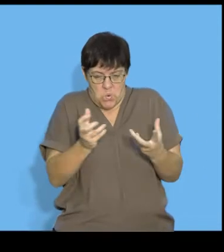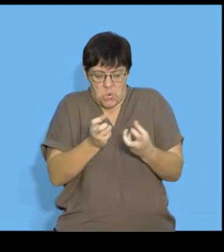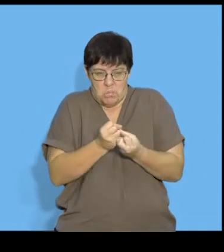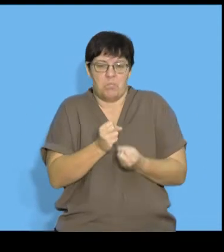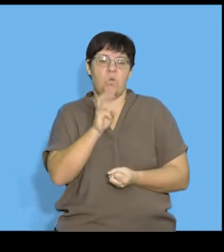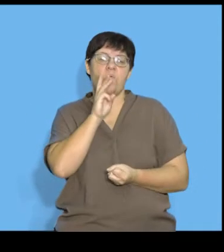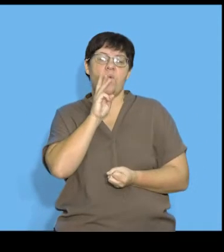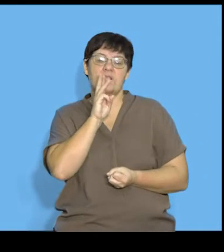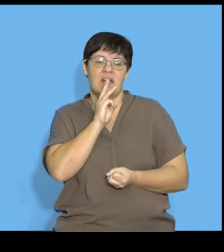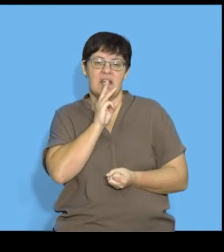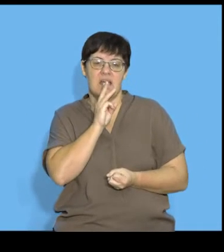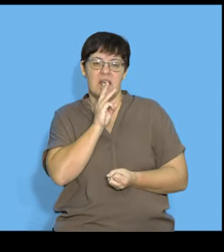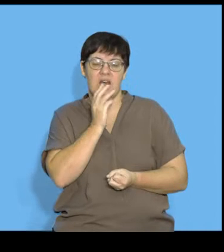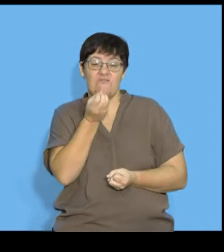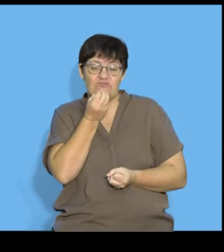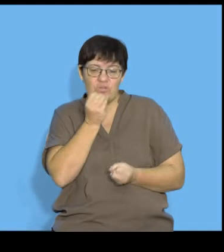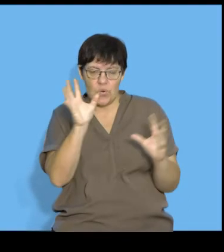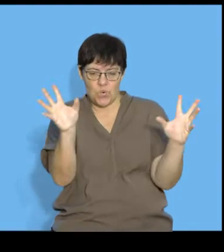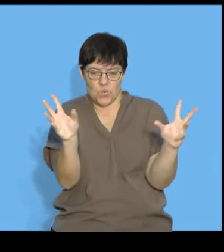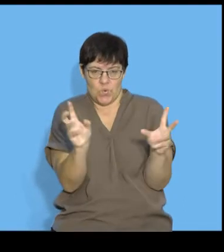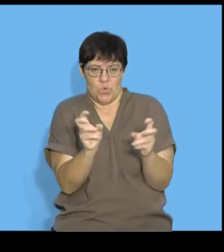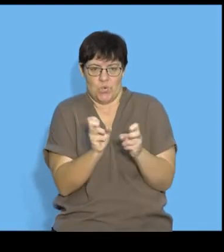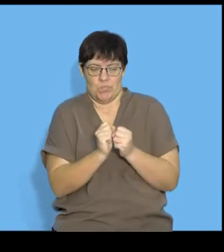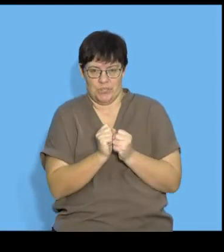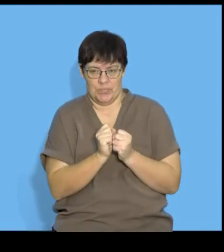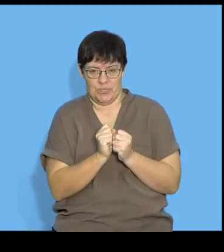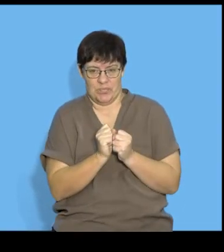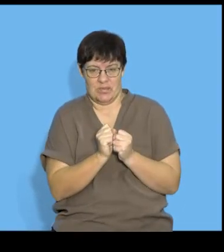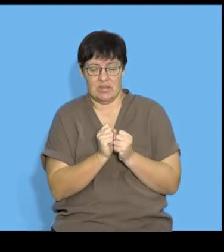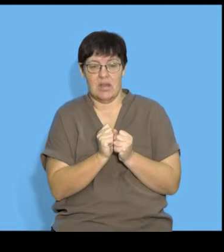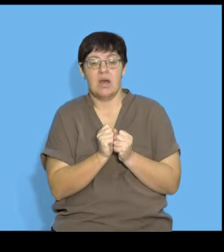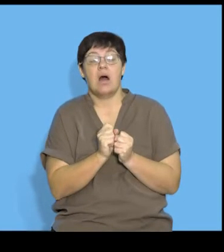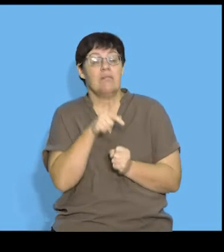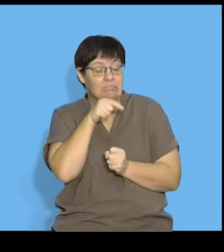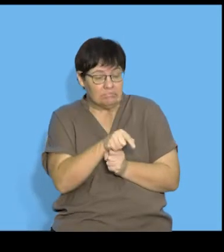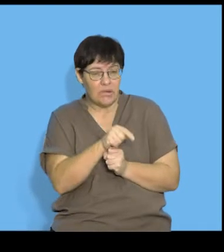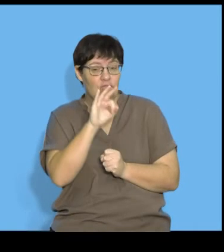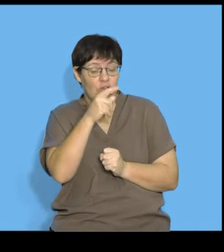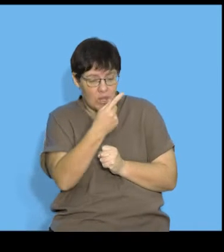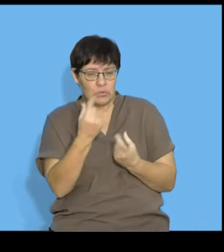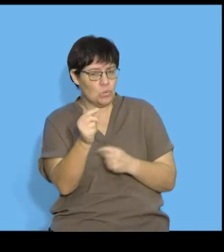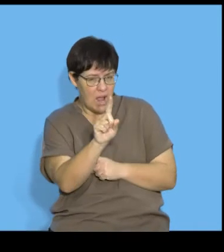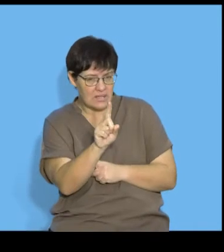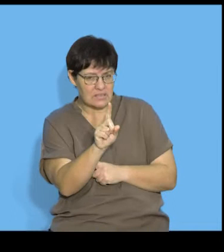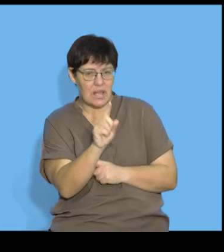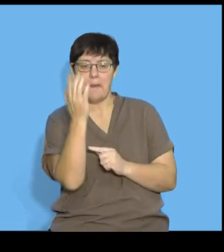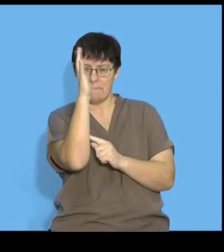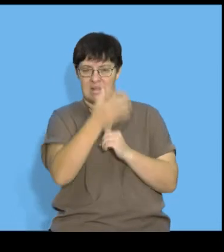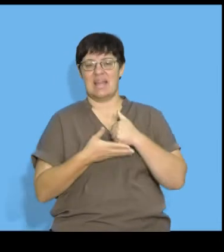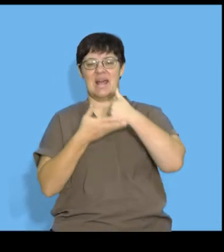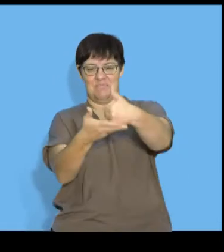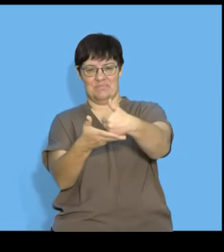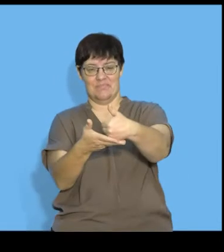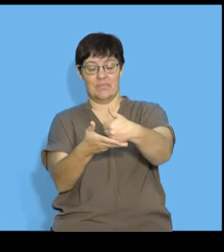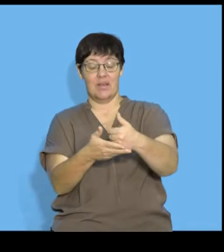to absorb the nutrients. All right, so they help the plant. And what does the plant make? It makes